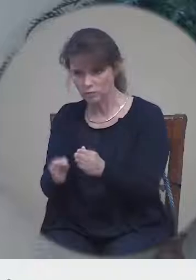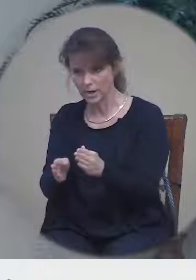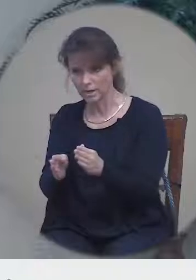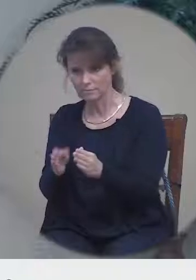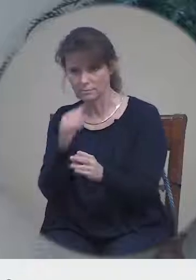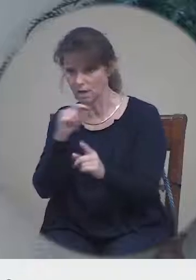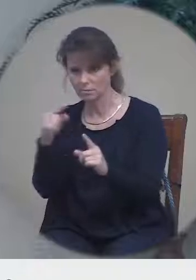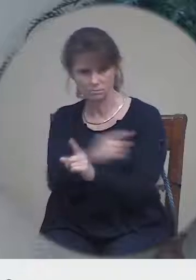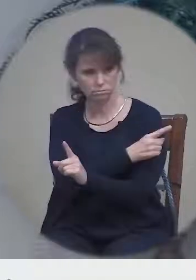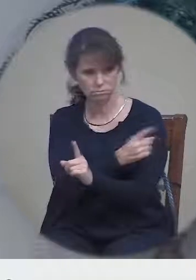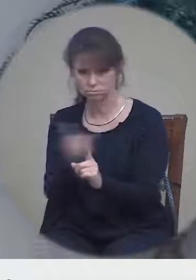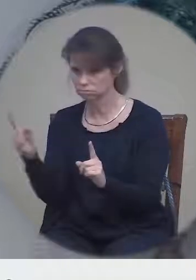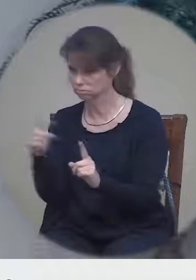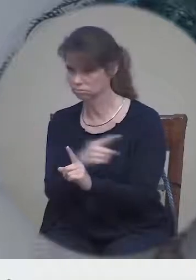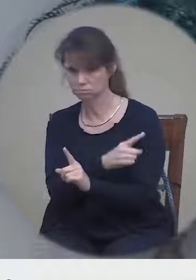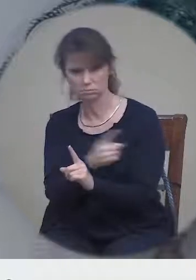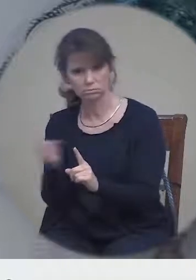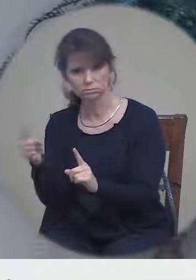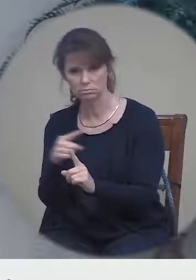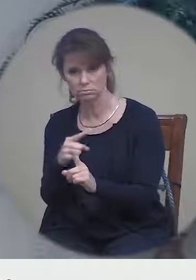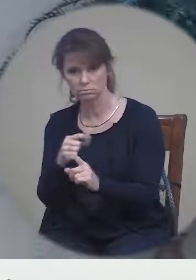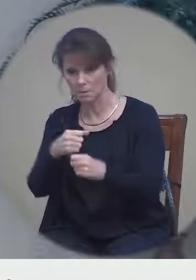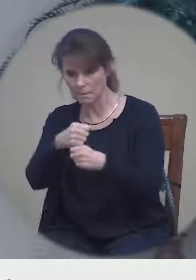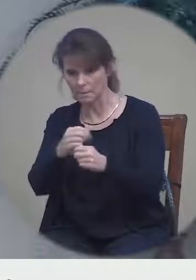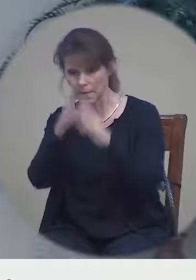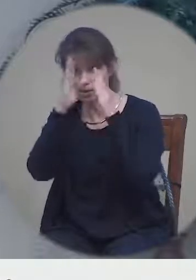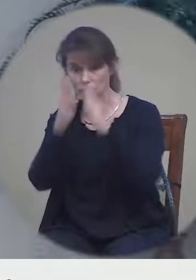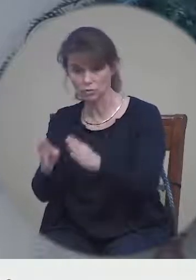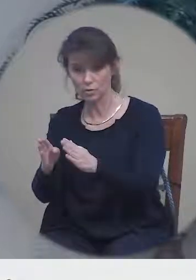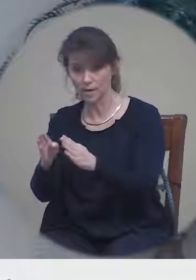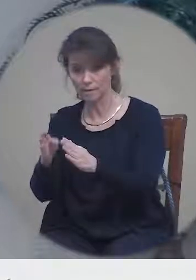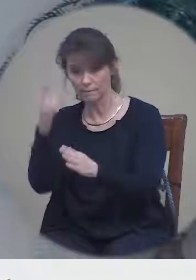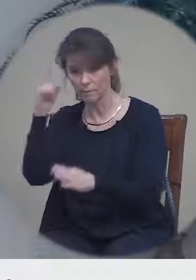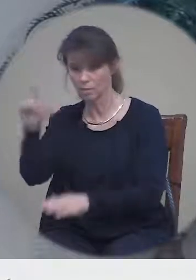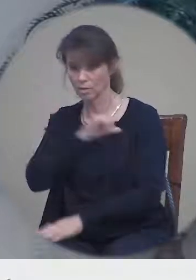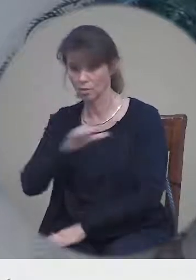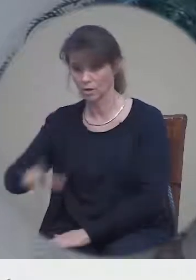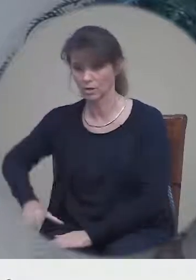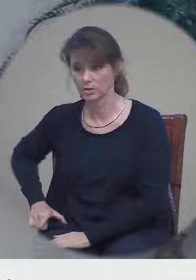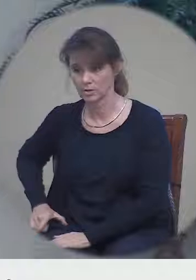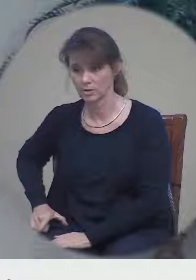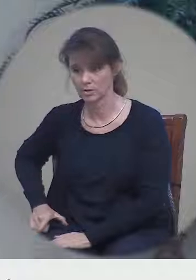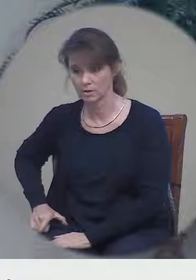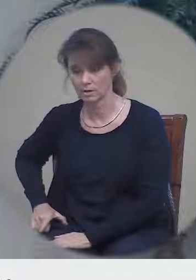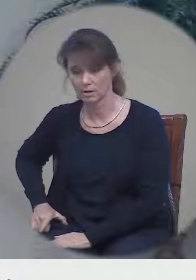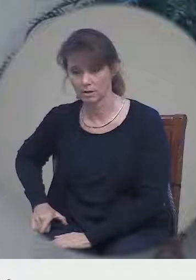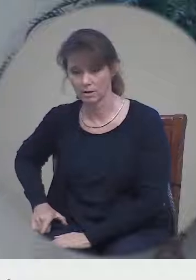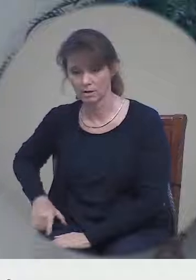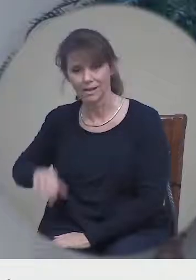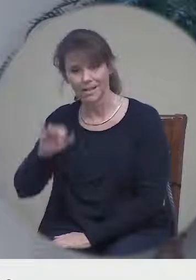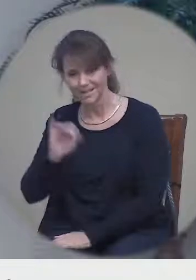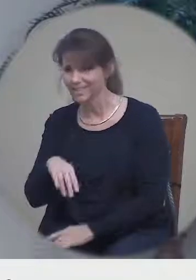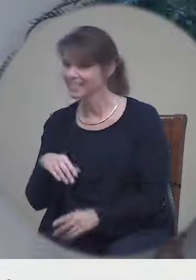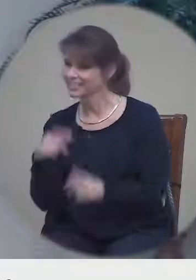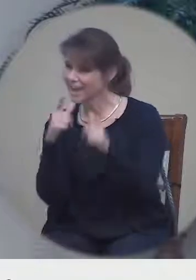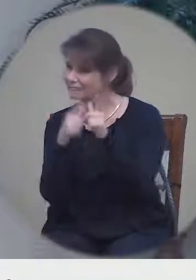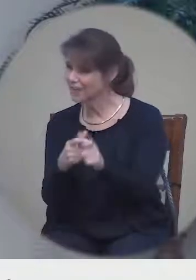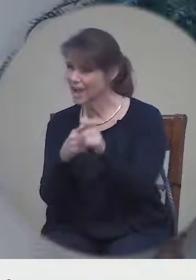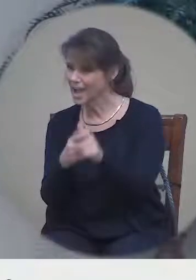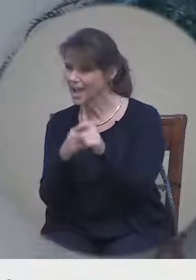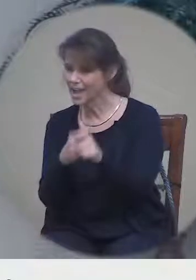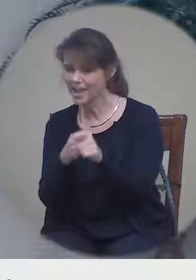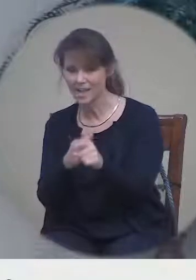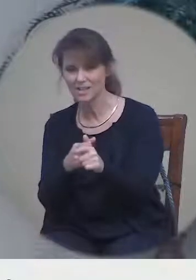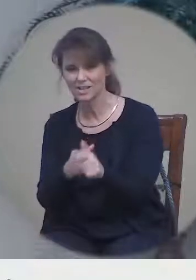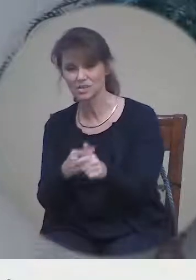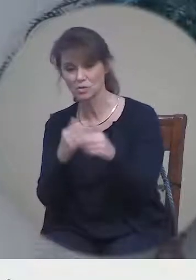John. Making straight paths for the Lord. Again, it's like running a race. You want to prepare